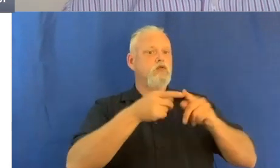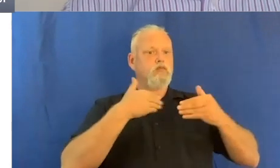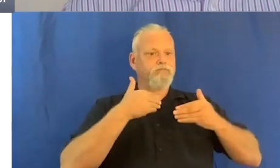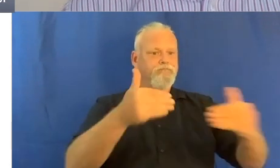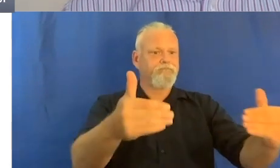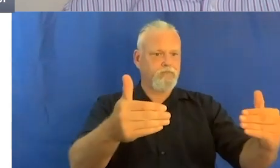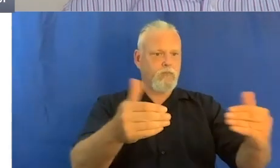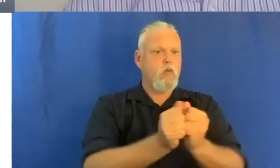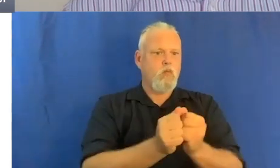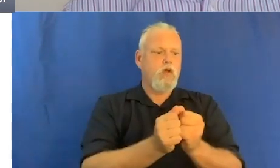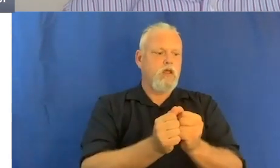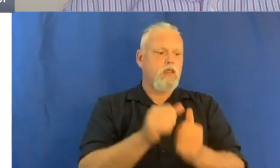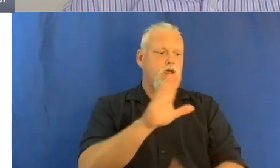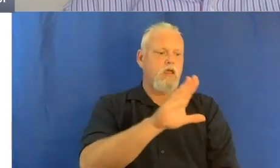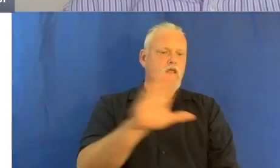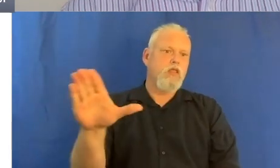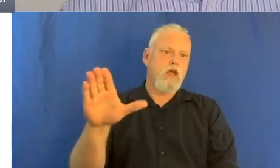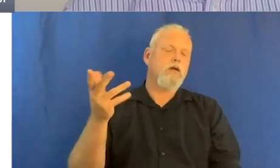forward with their